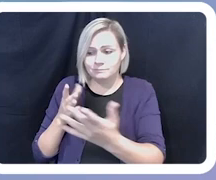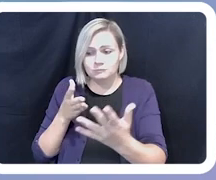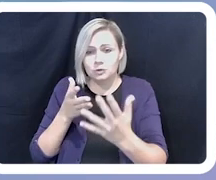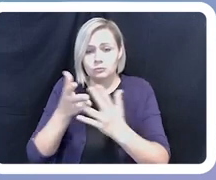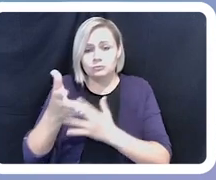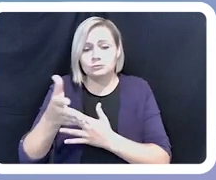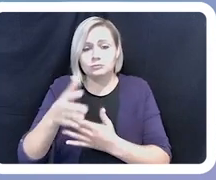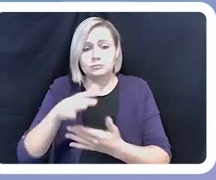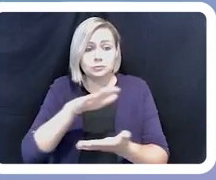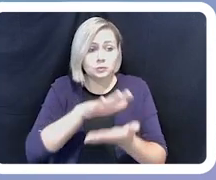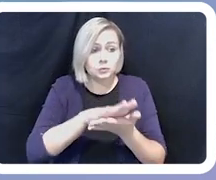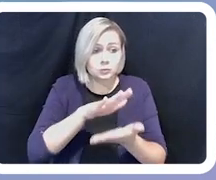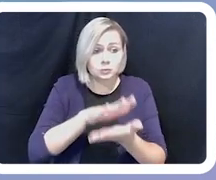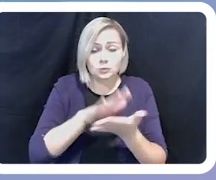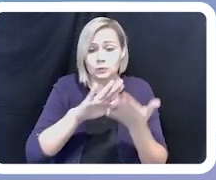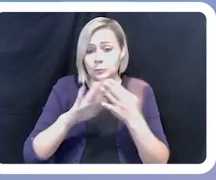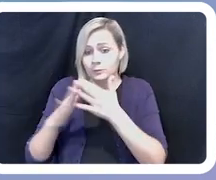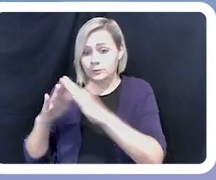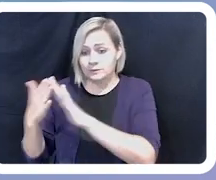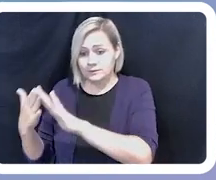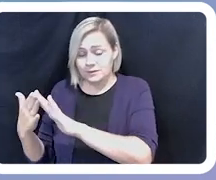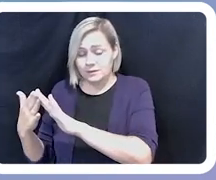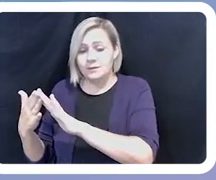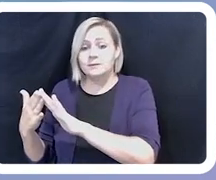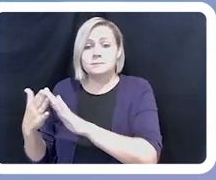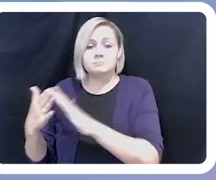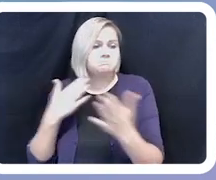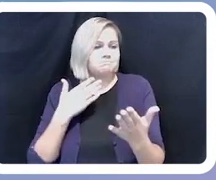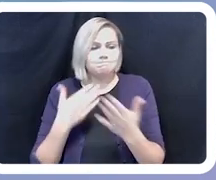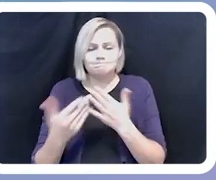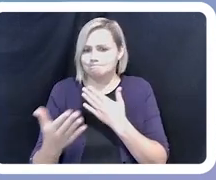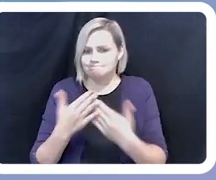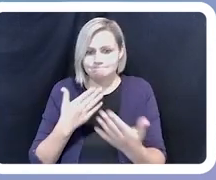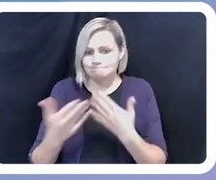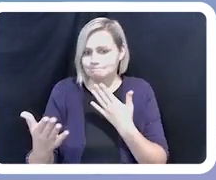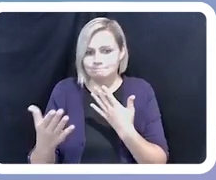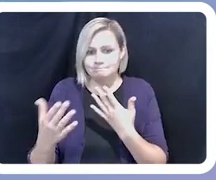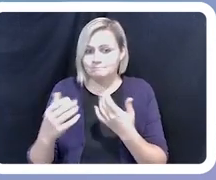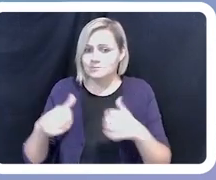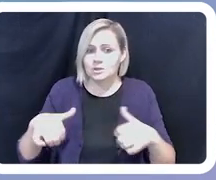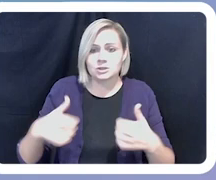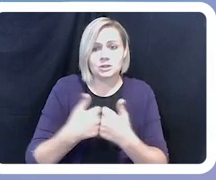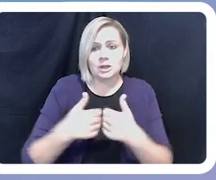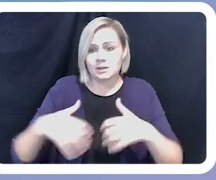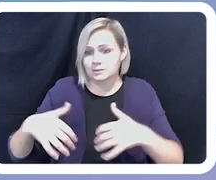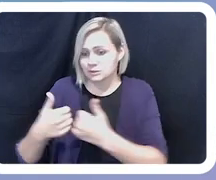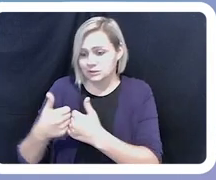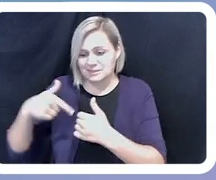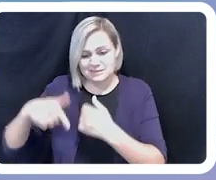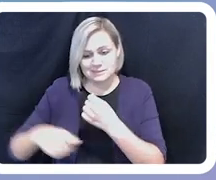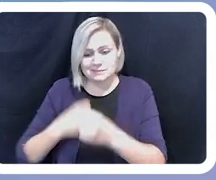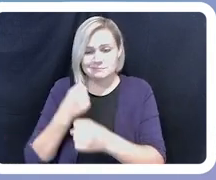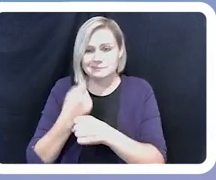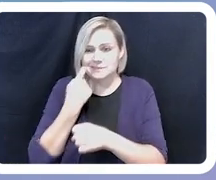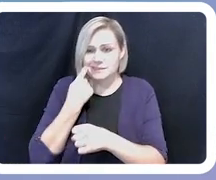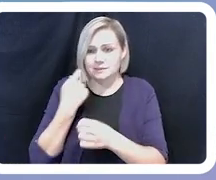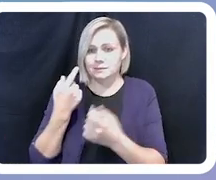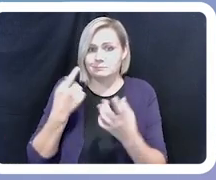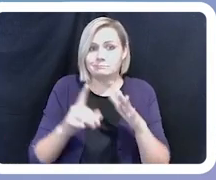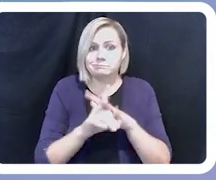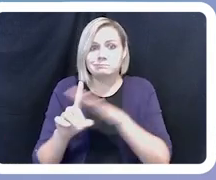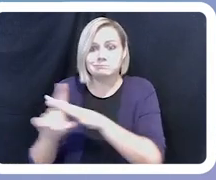Throughout the school community, despite the challenges this past